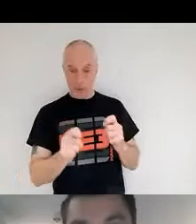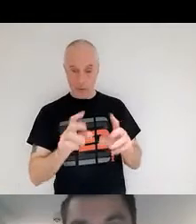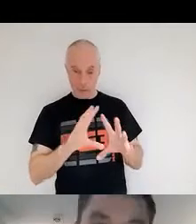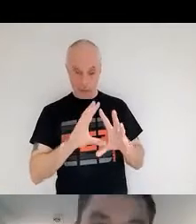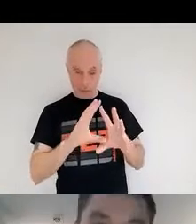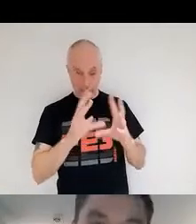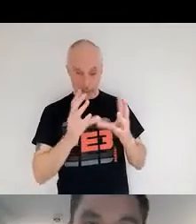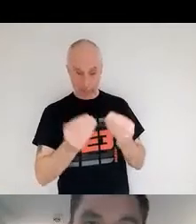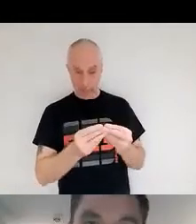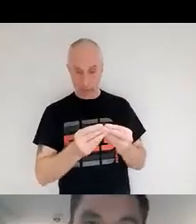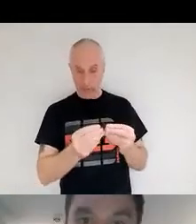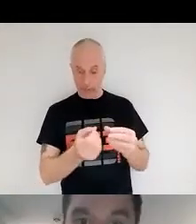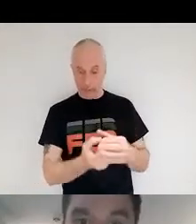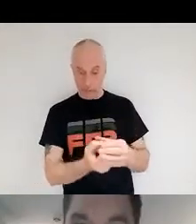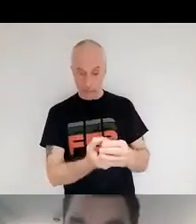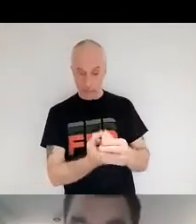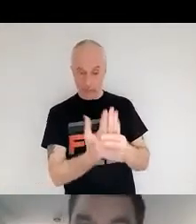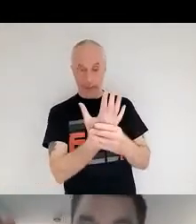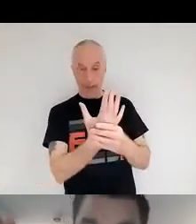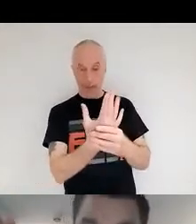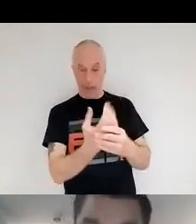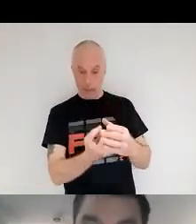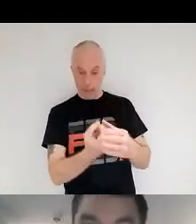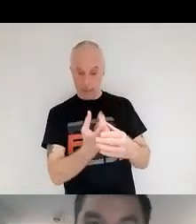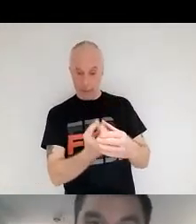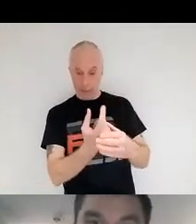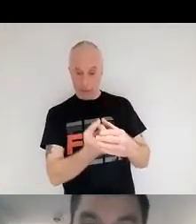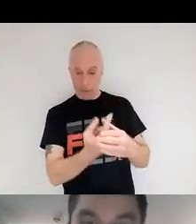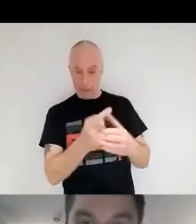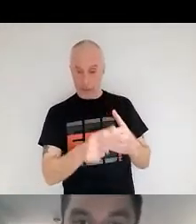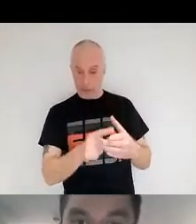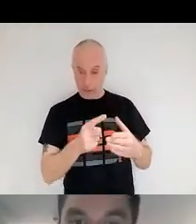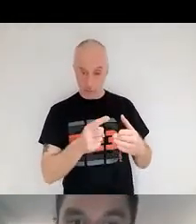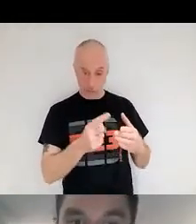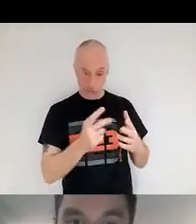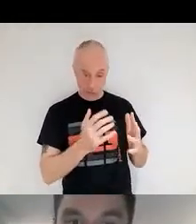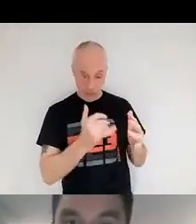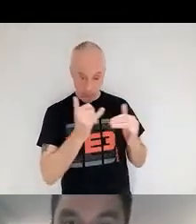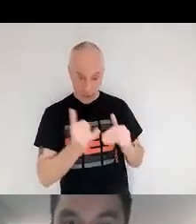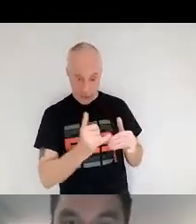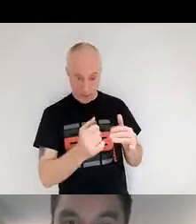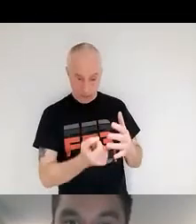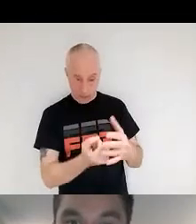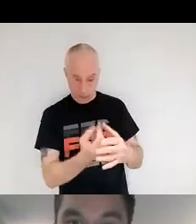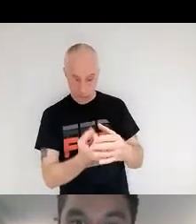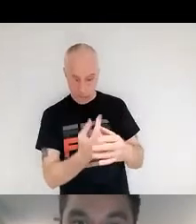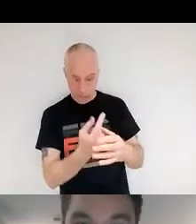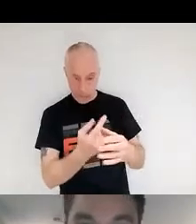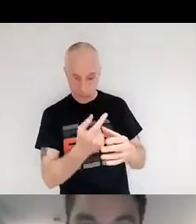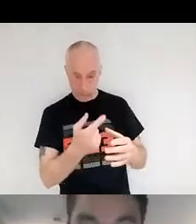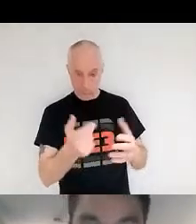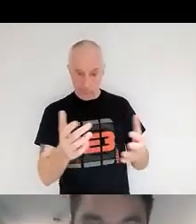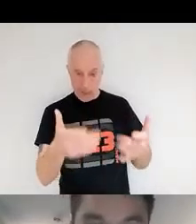We got flame out. So we sort of mapped the full spectrum of aeration.